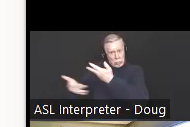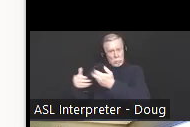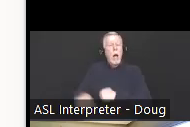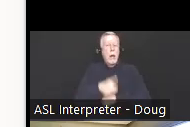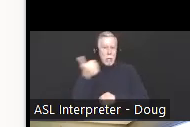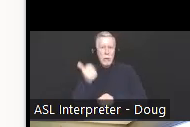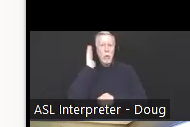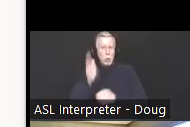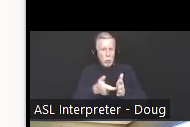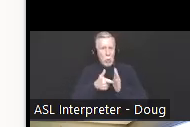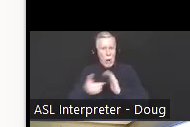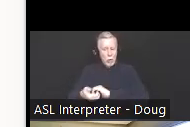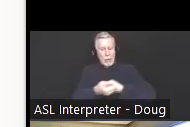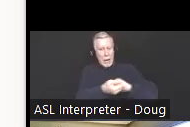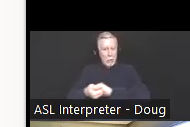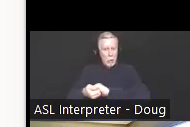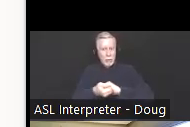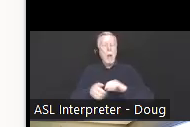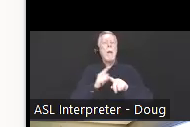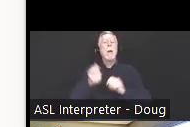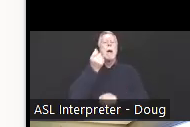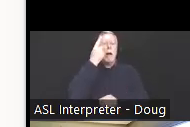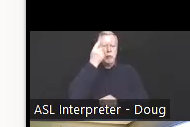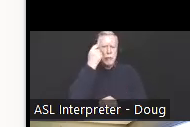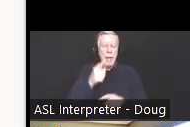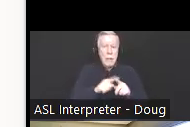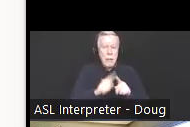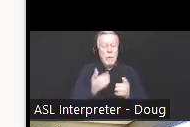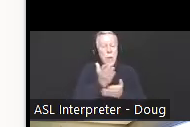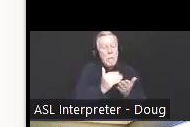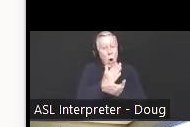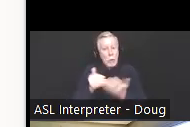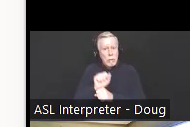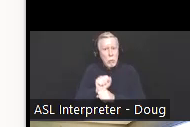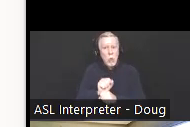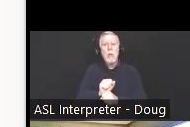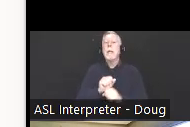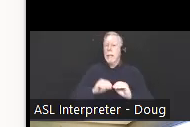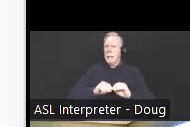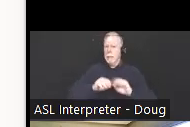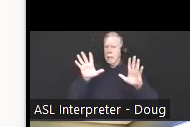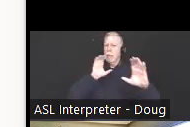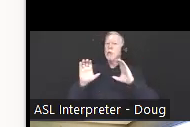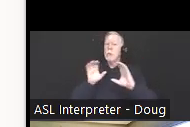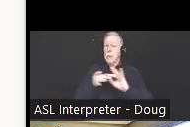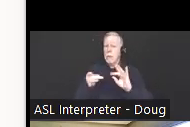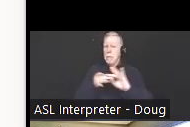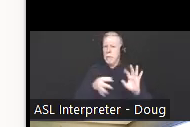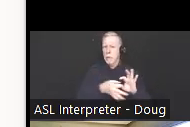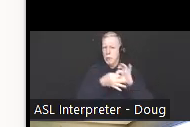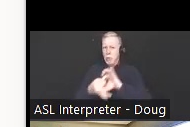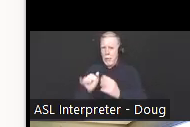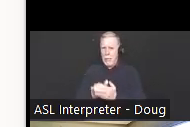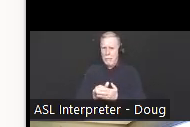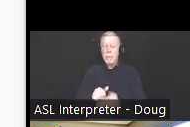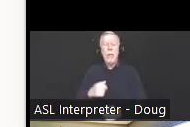understand what you're doing in various parts of the work and clearly communicate the message around that. Let me stop at